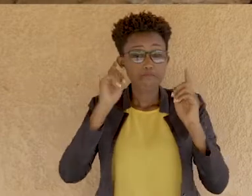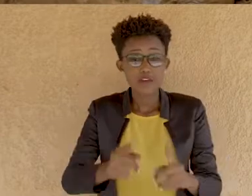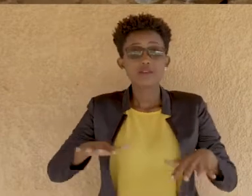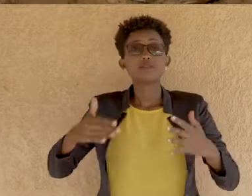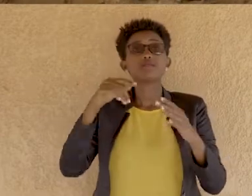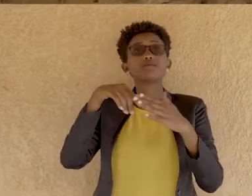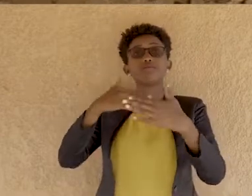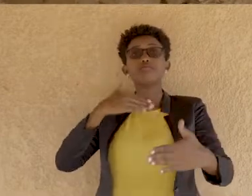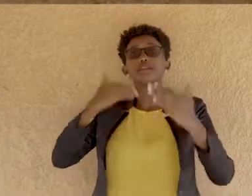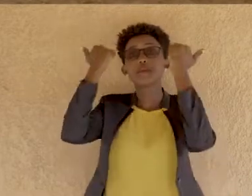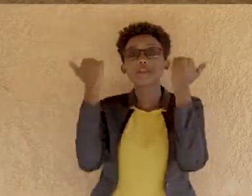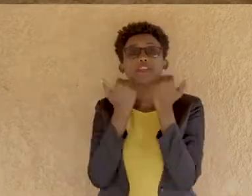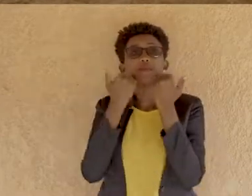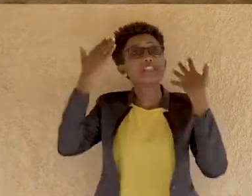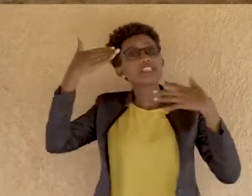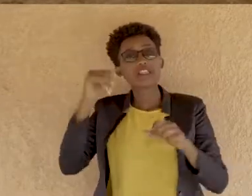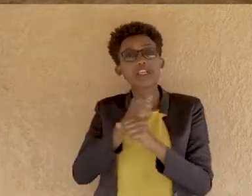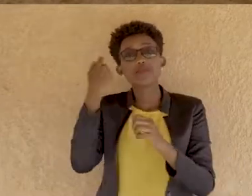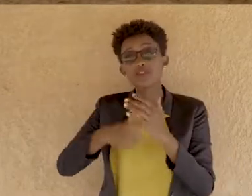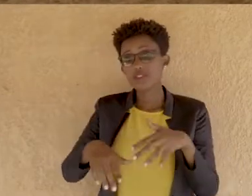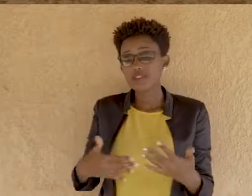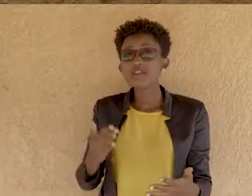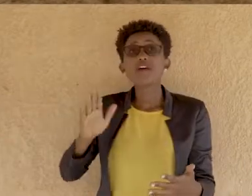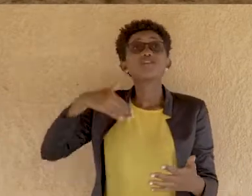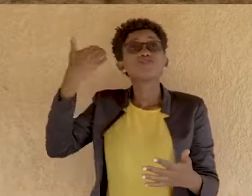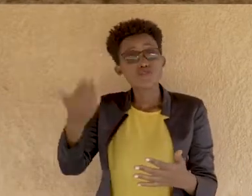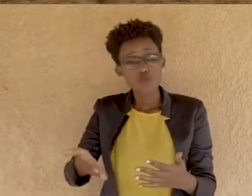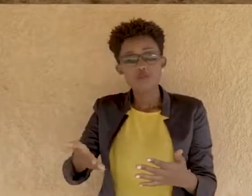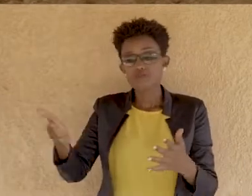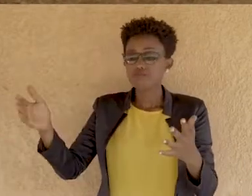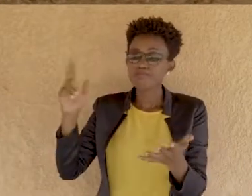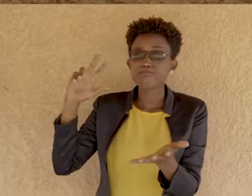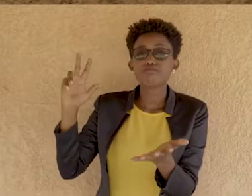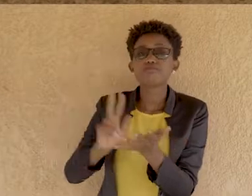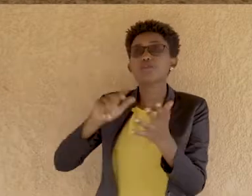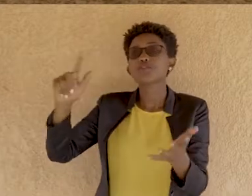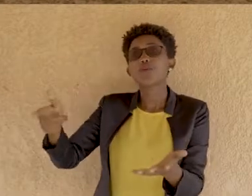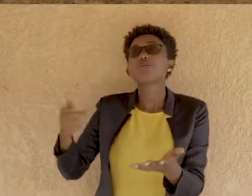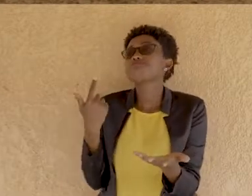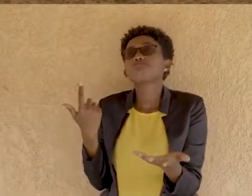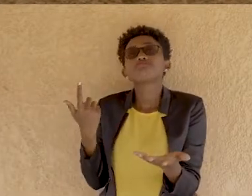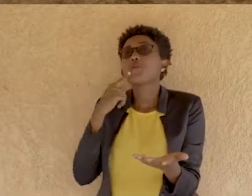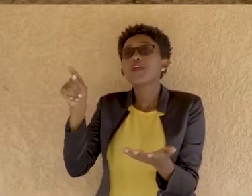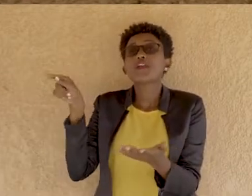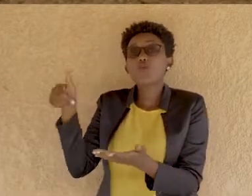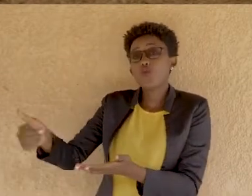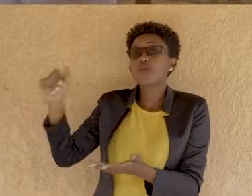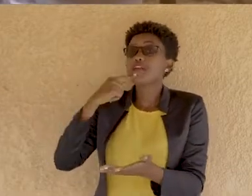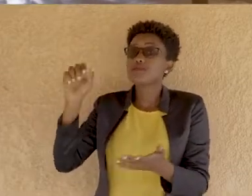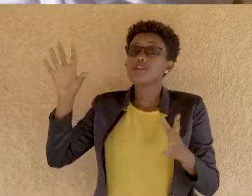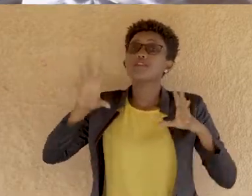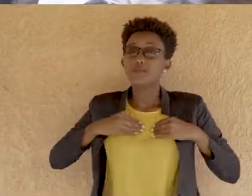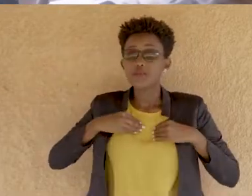he could neither hear nor speak to the accusation and had no legal counsel, he allegedly admitted to defiling the